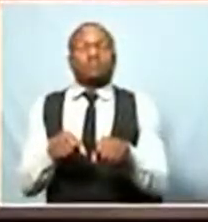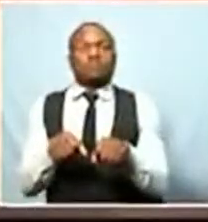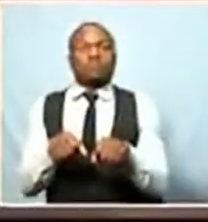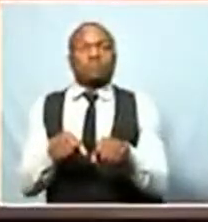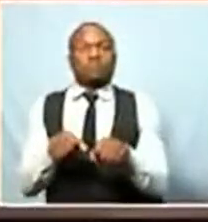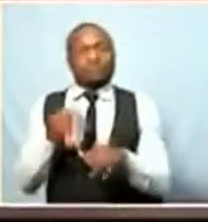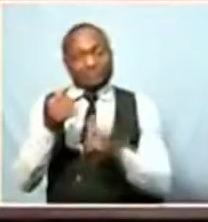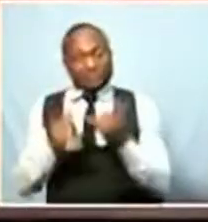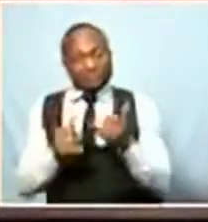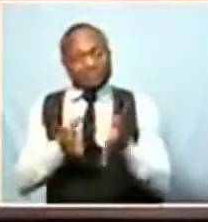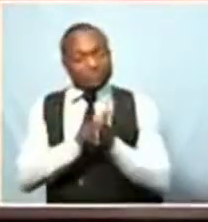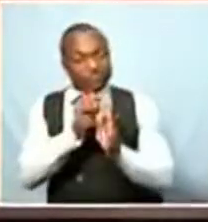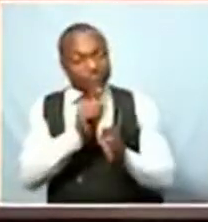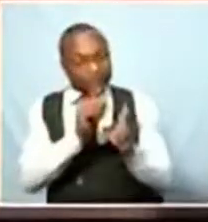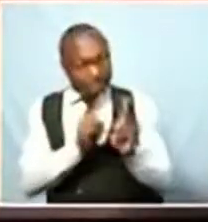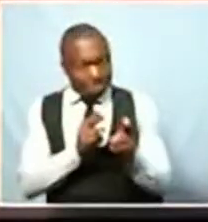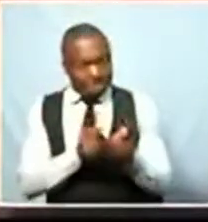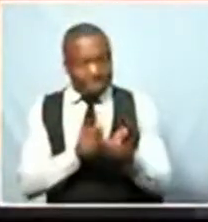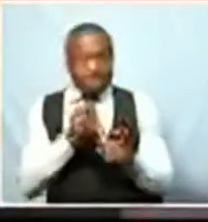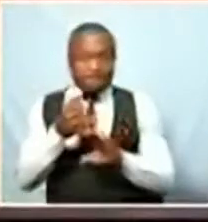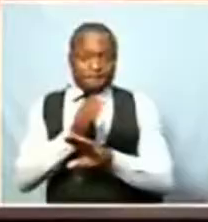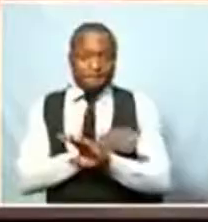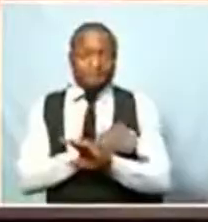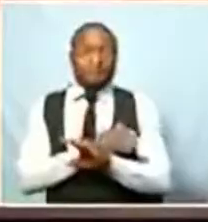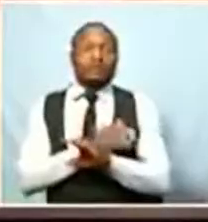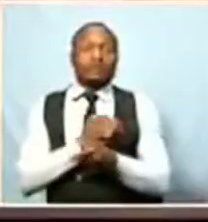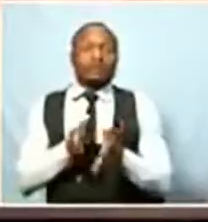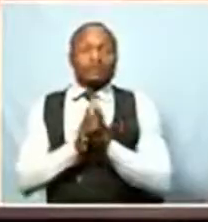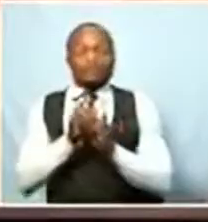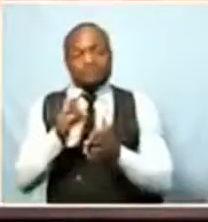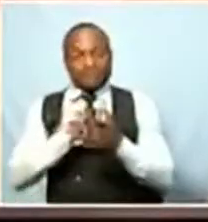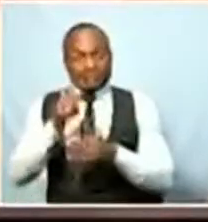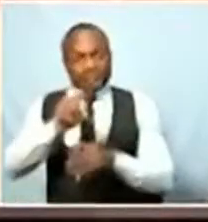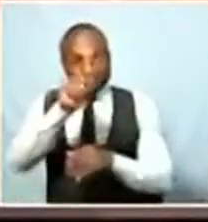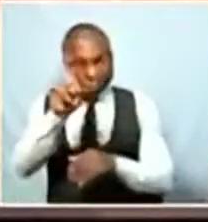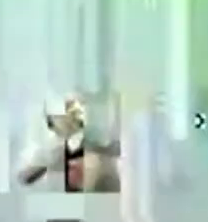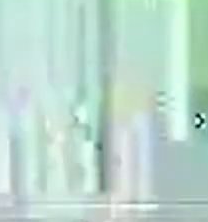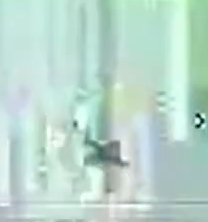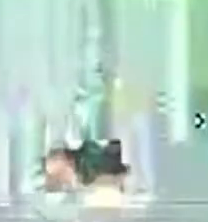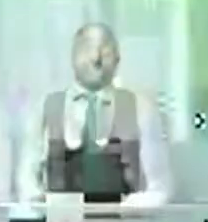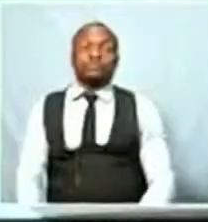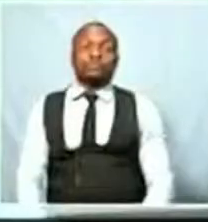end there and ask you to respond to that before we go to the next.